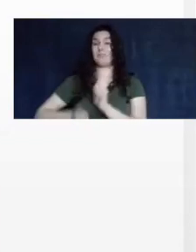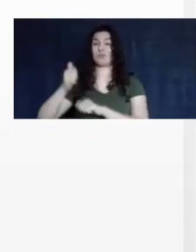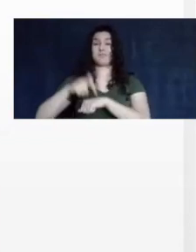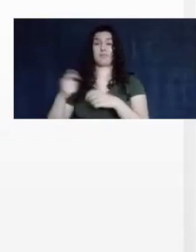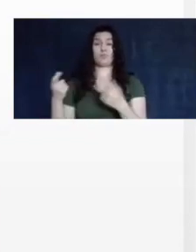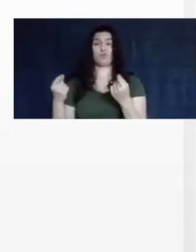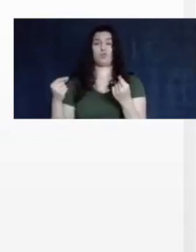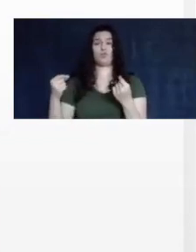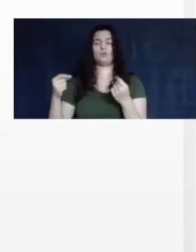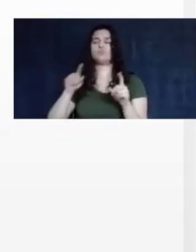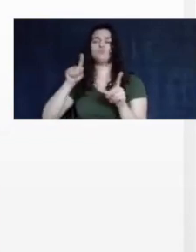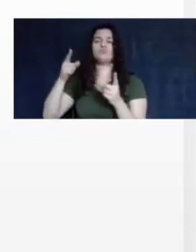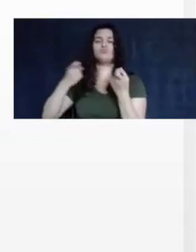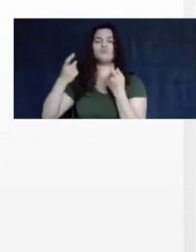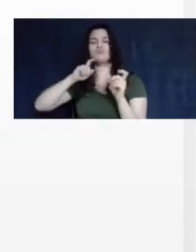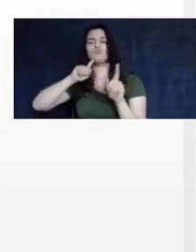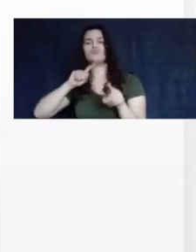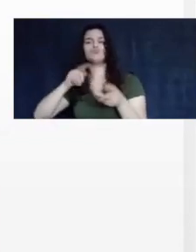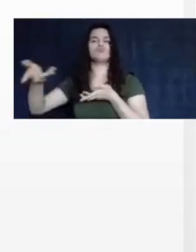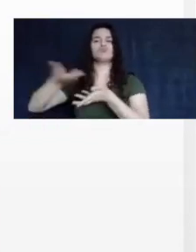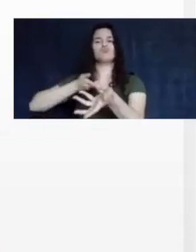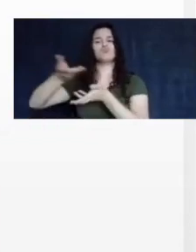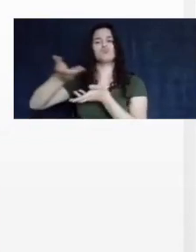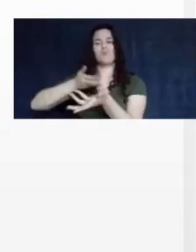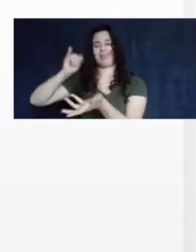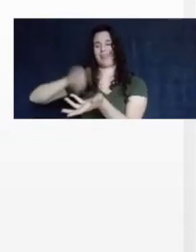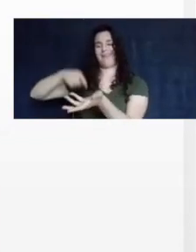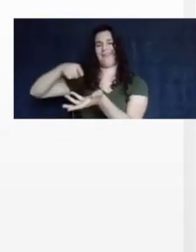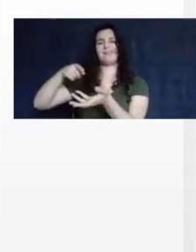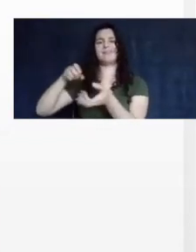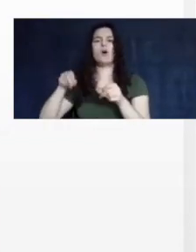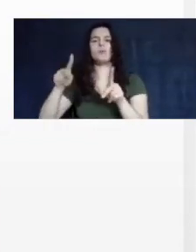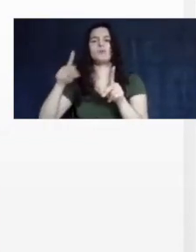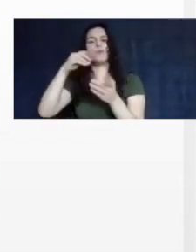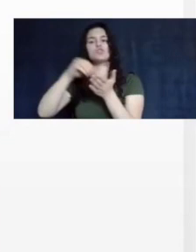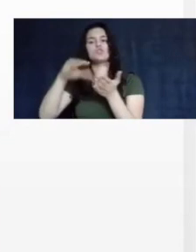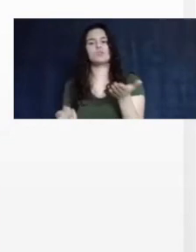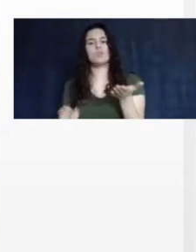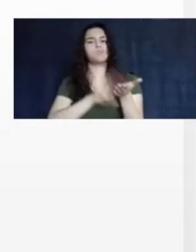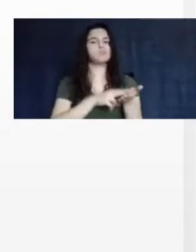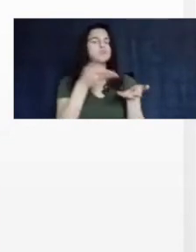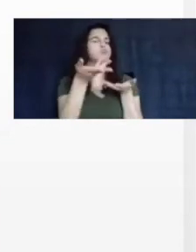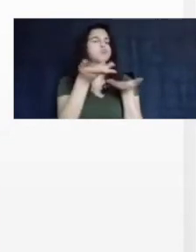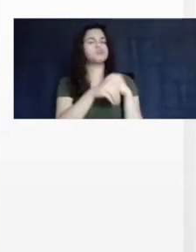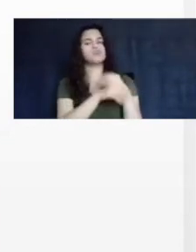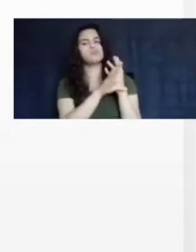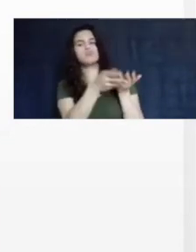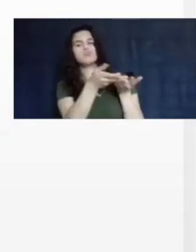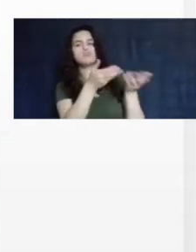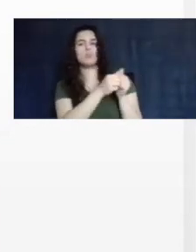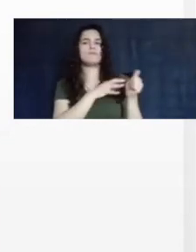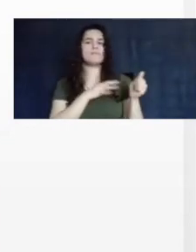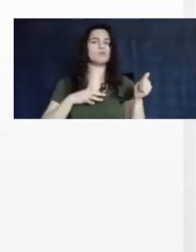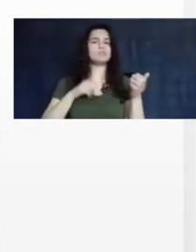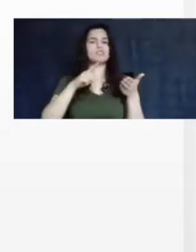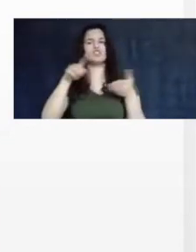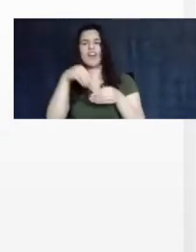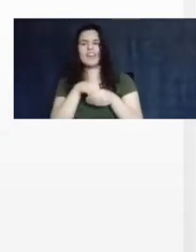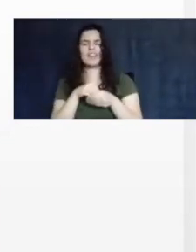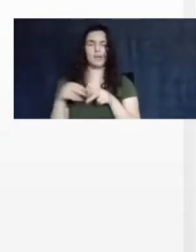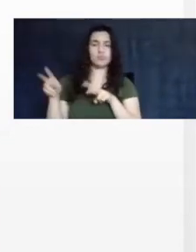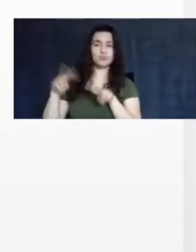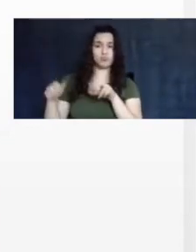Q&A and just kind of an opportunity for the students to log in and have a chance to check in with the faculty to make sure that we're all on the same